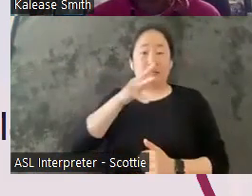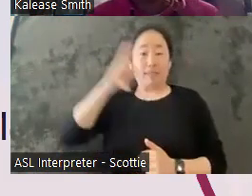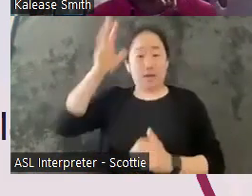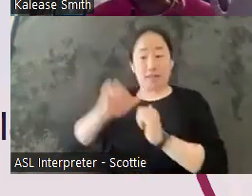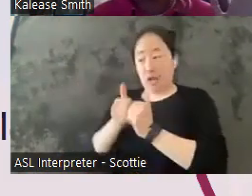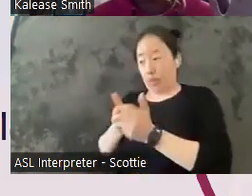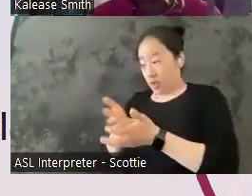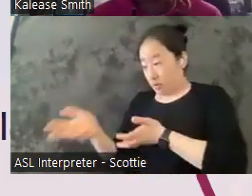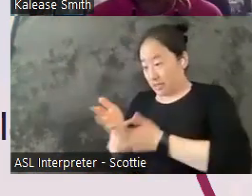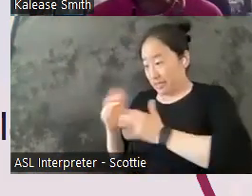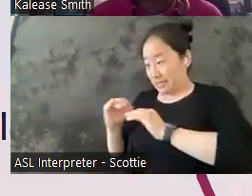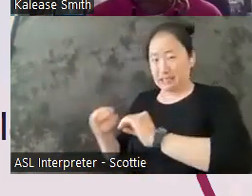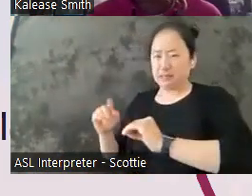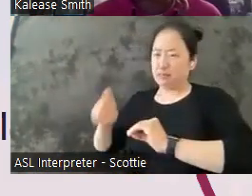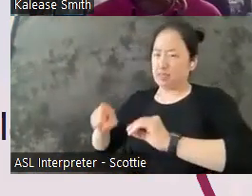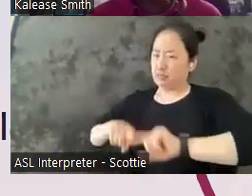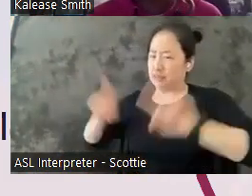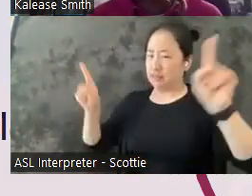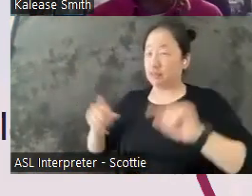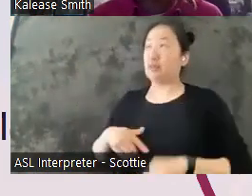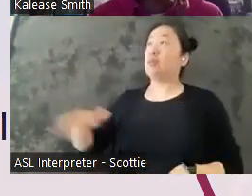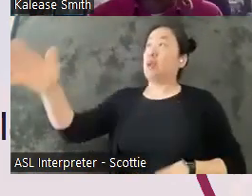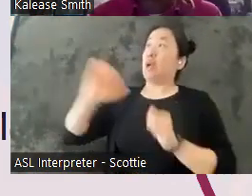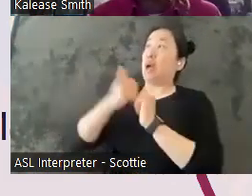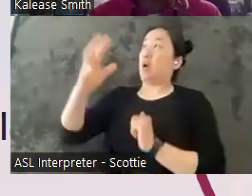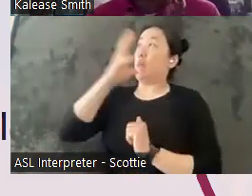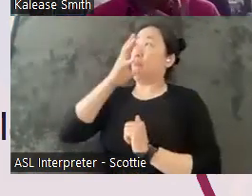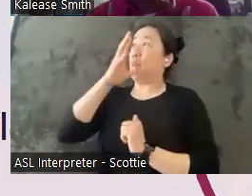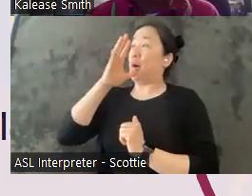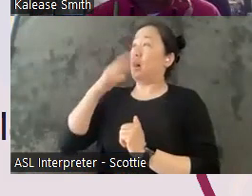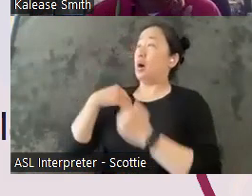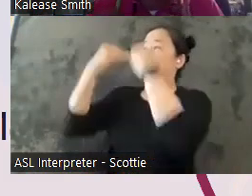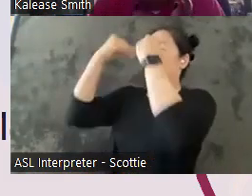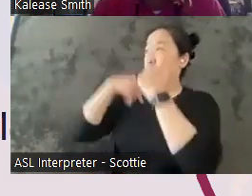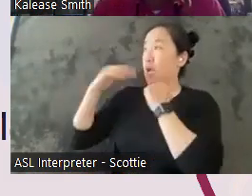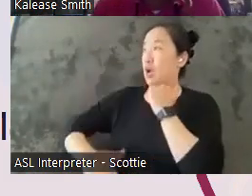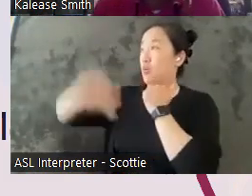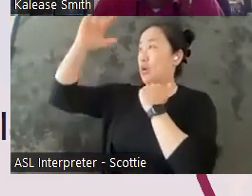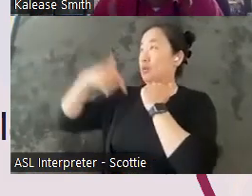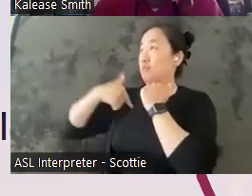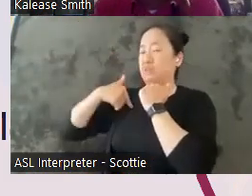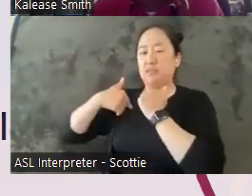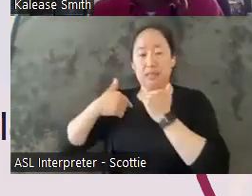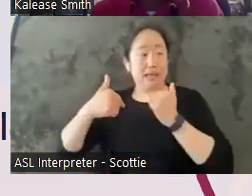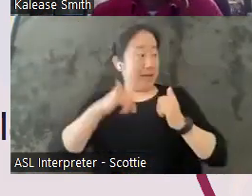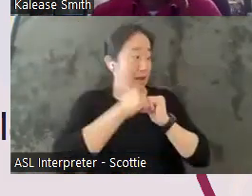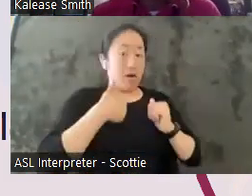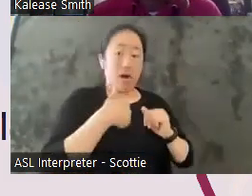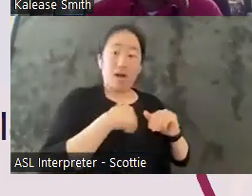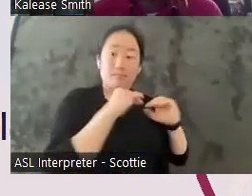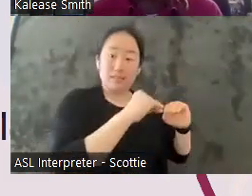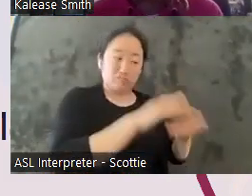kids totally different than the way my mom raised me. And I'm sure my daughter is raising hers different because she's learned and things have